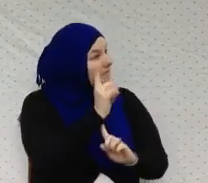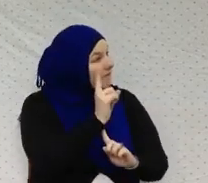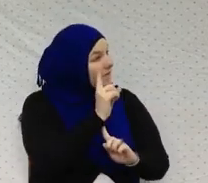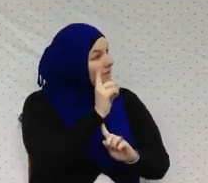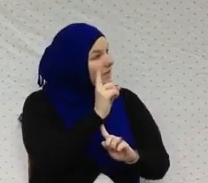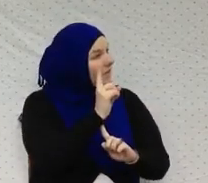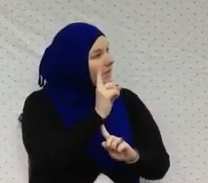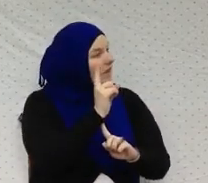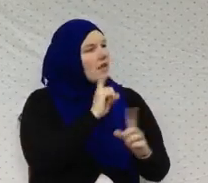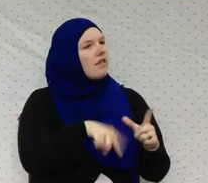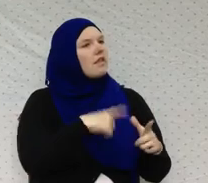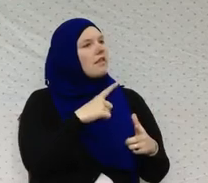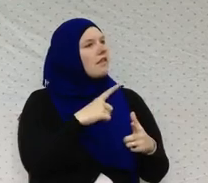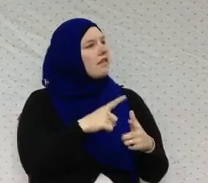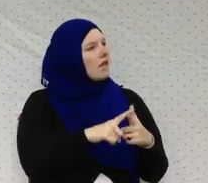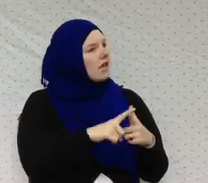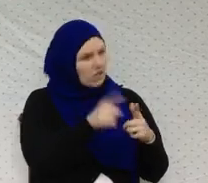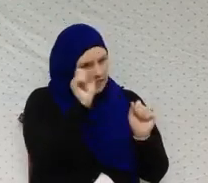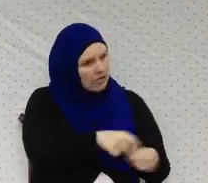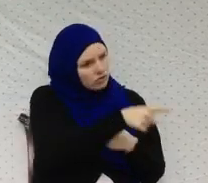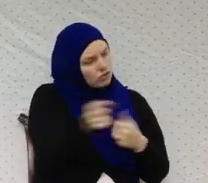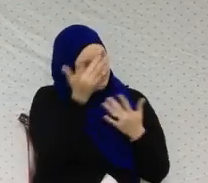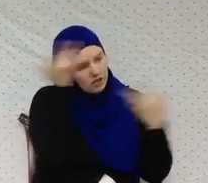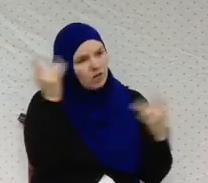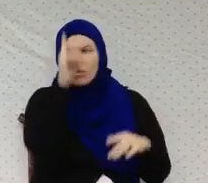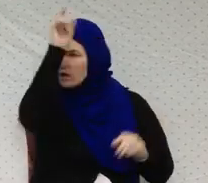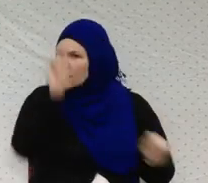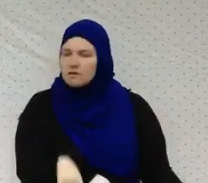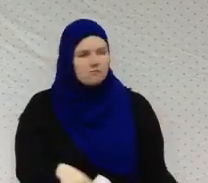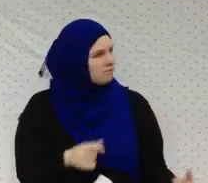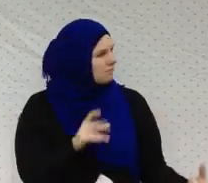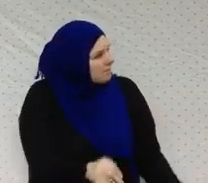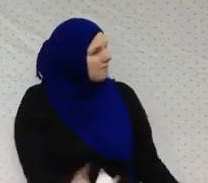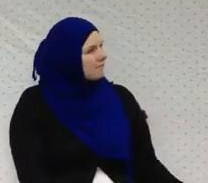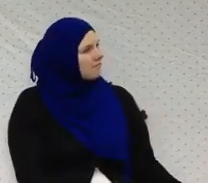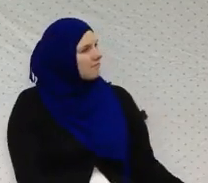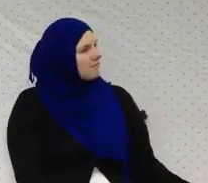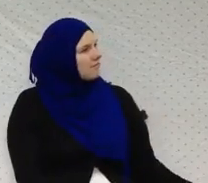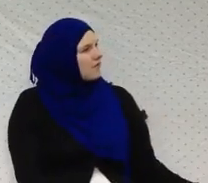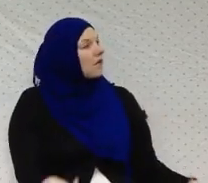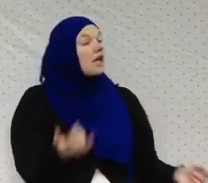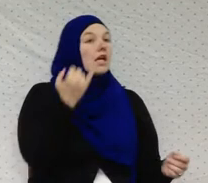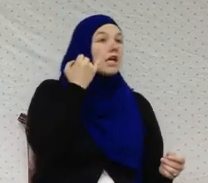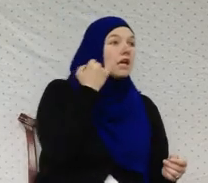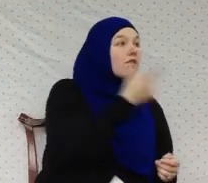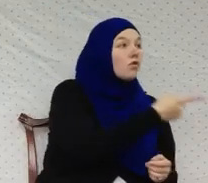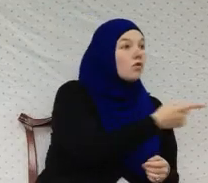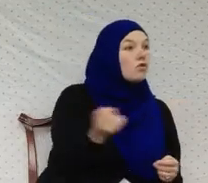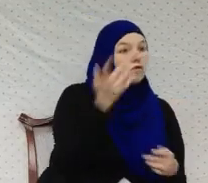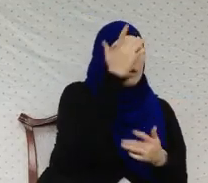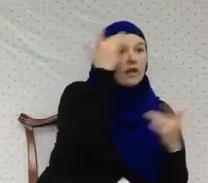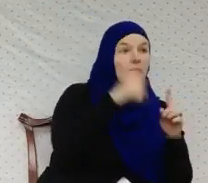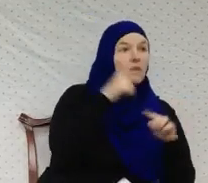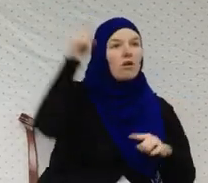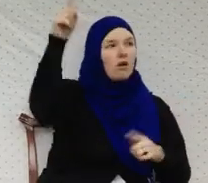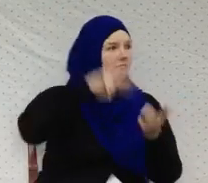in every second, then where is the allowance to forget Allah? And what happens when and if you forget